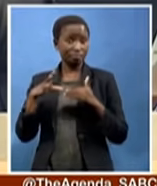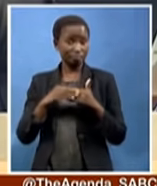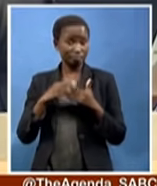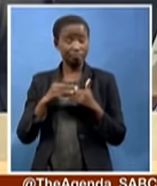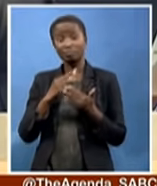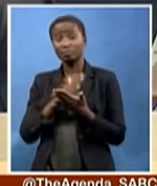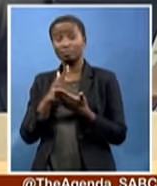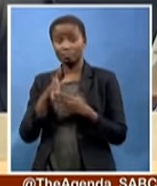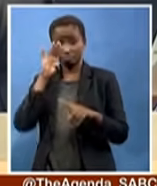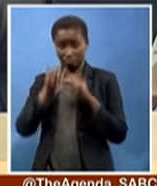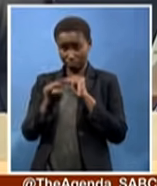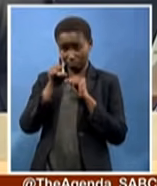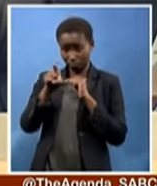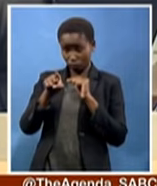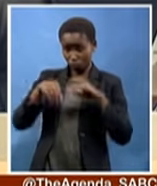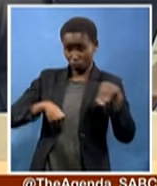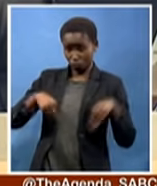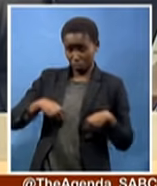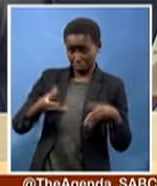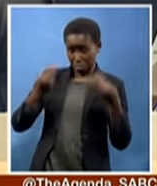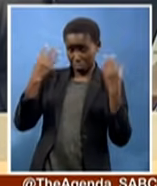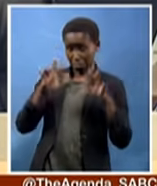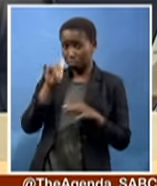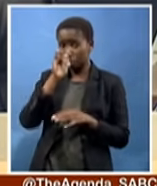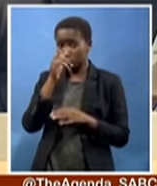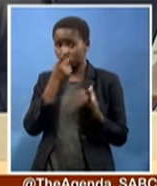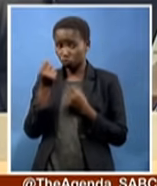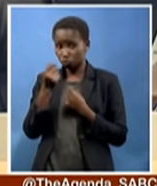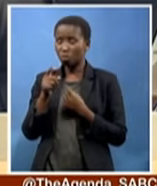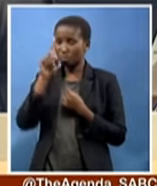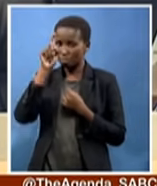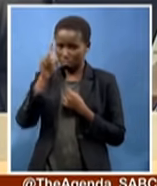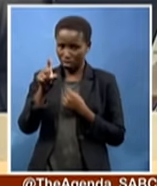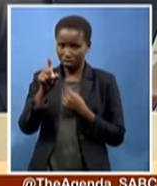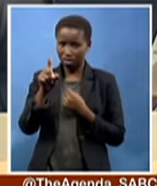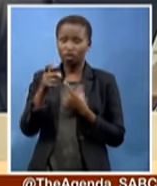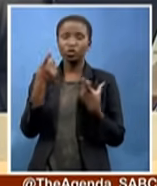crimes must resign from leadership positions and face disciplinary action.